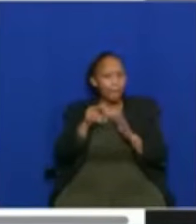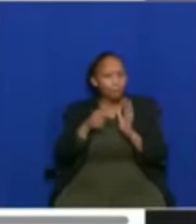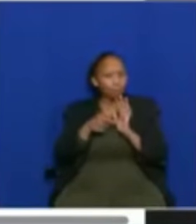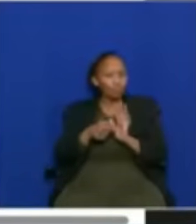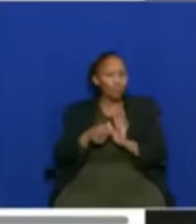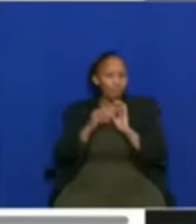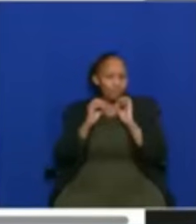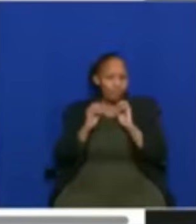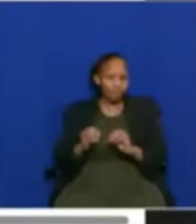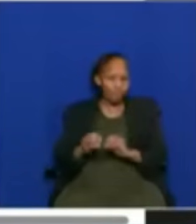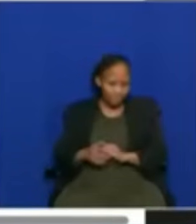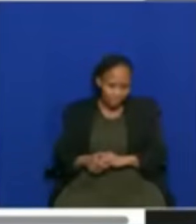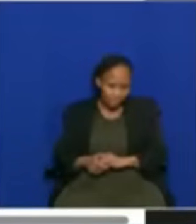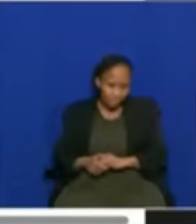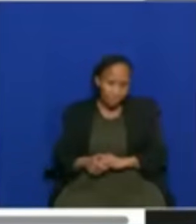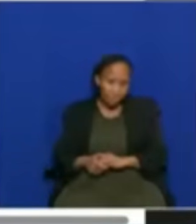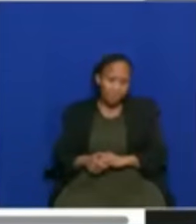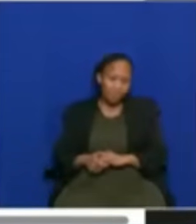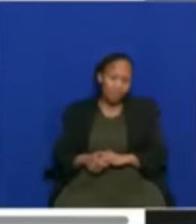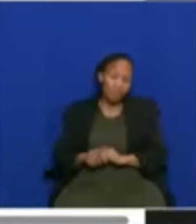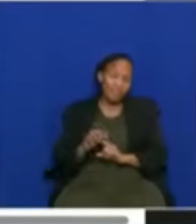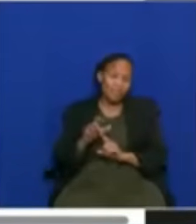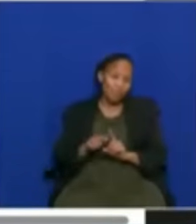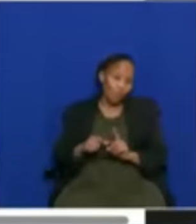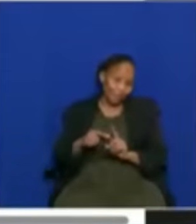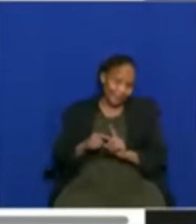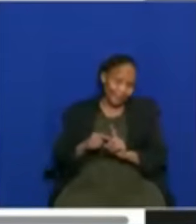he or she is relevant in 1.